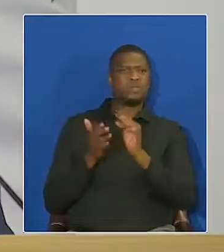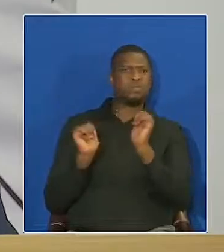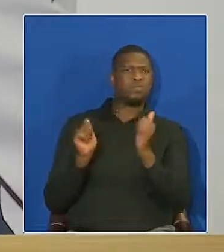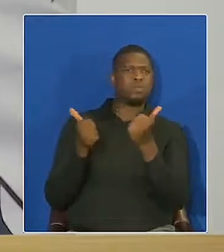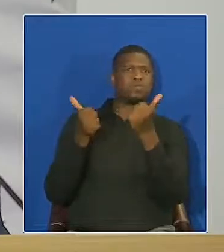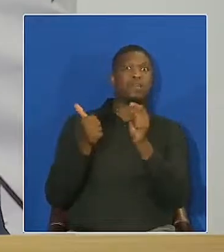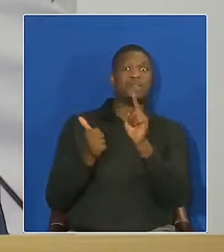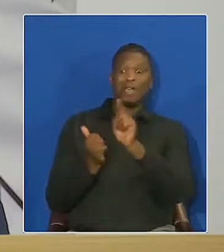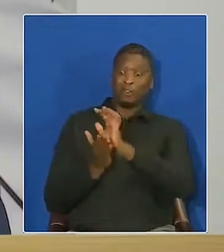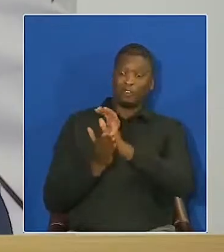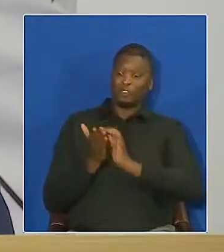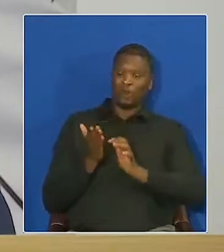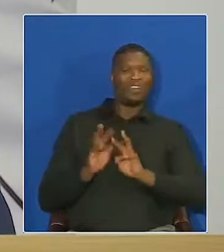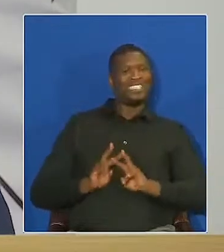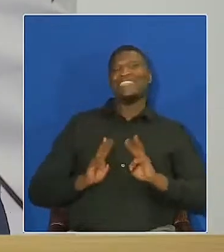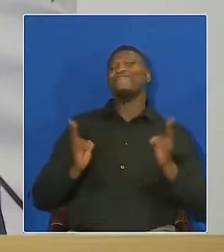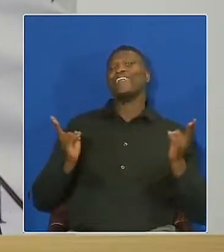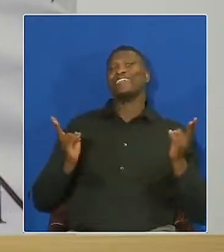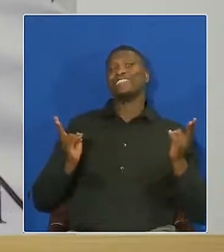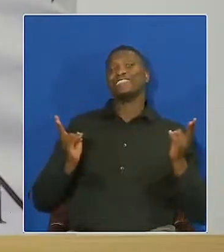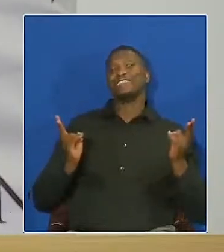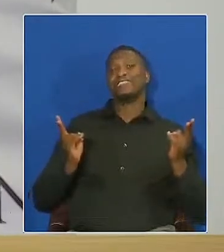story is projecting.